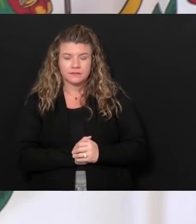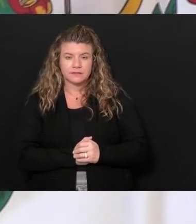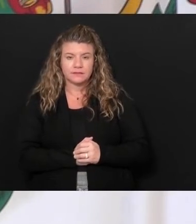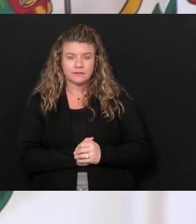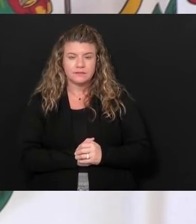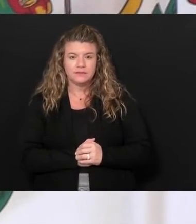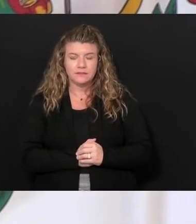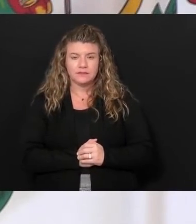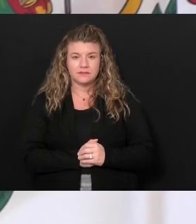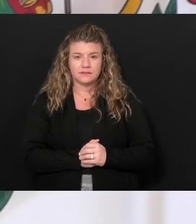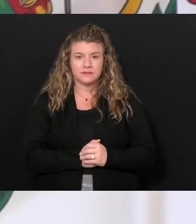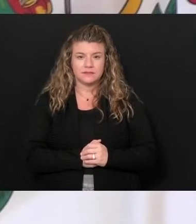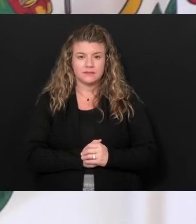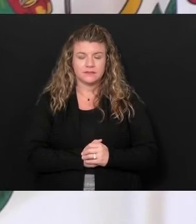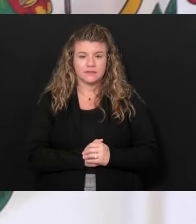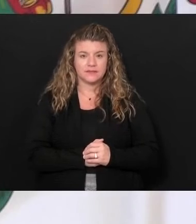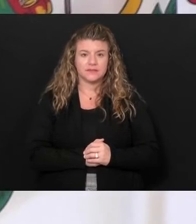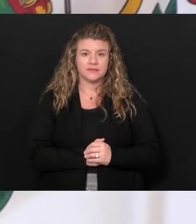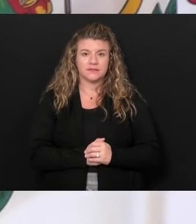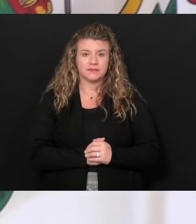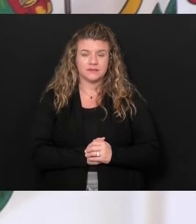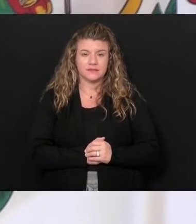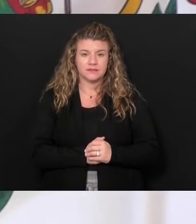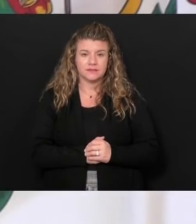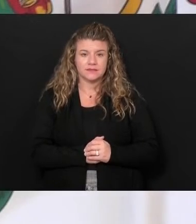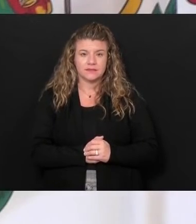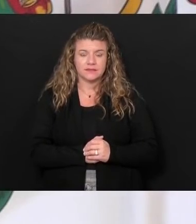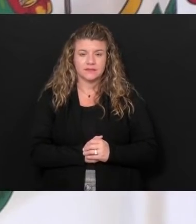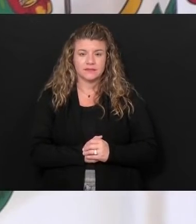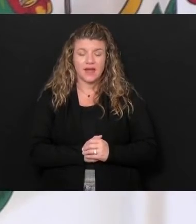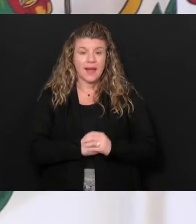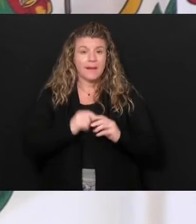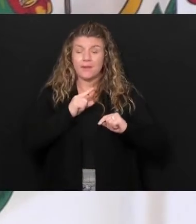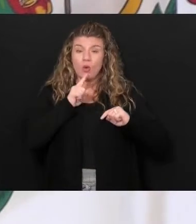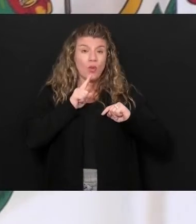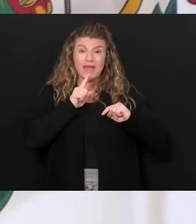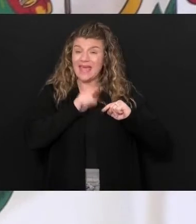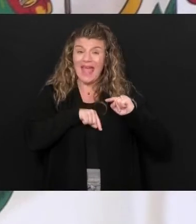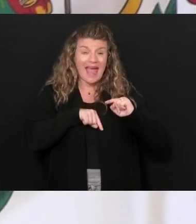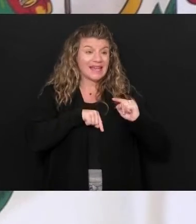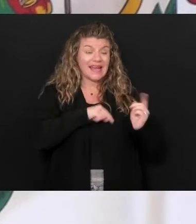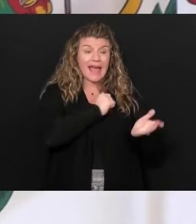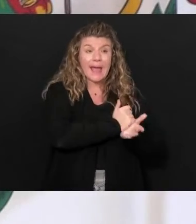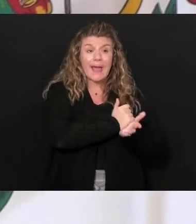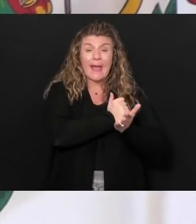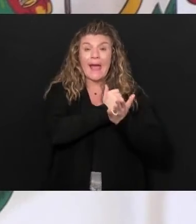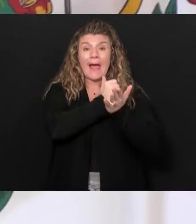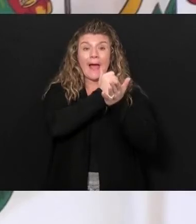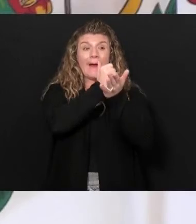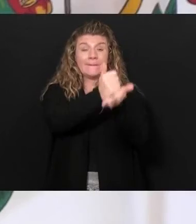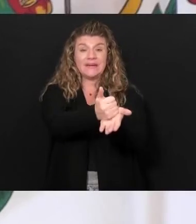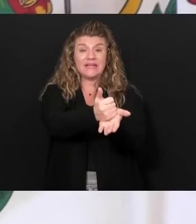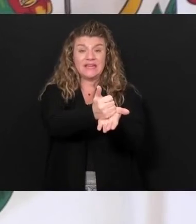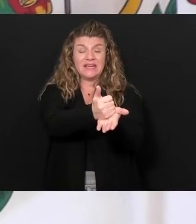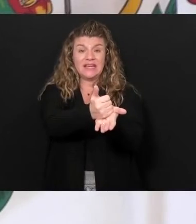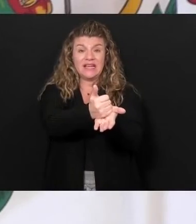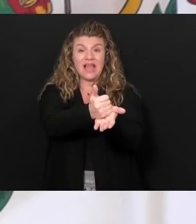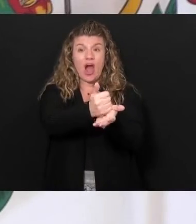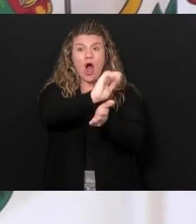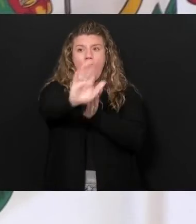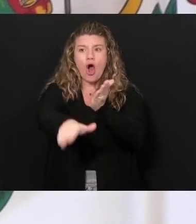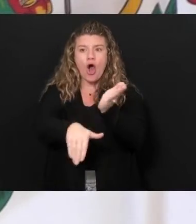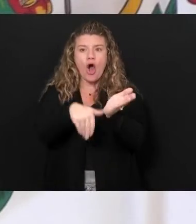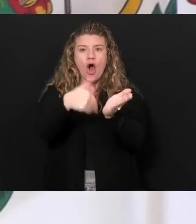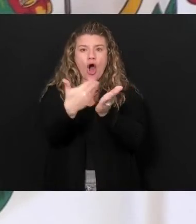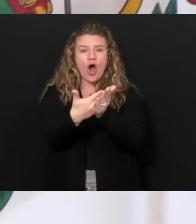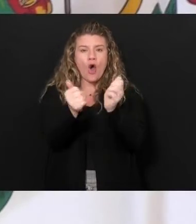But we can't make the adjustments that will help the most without massive shutdowns,